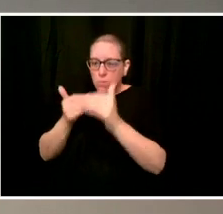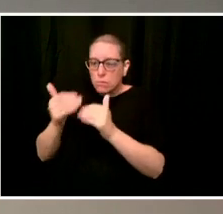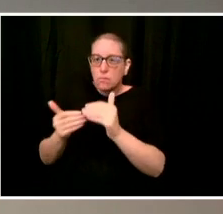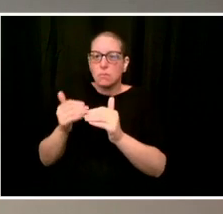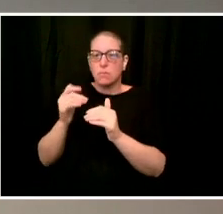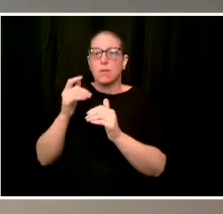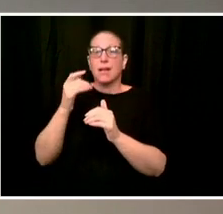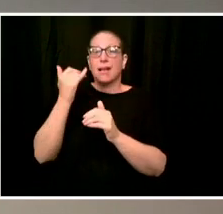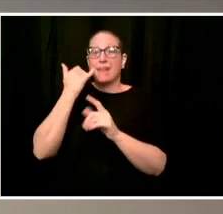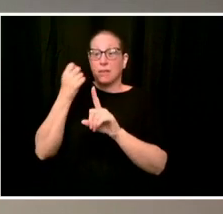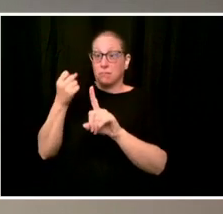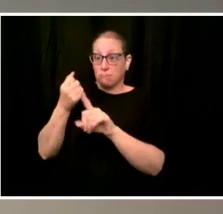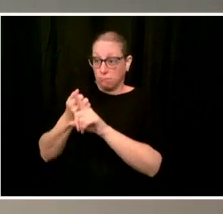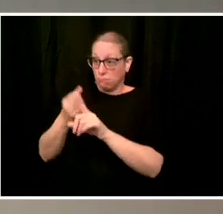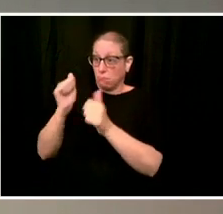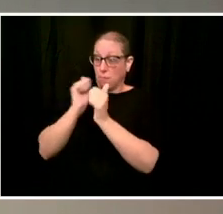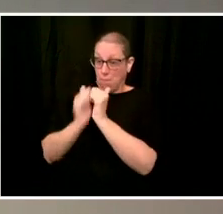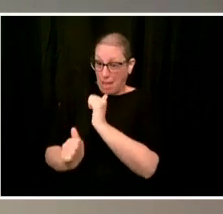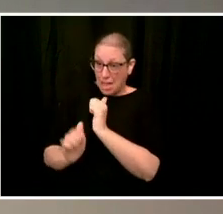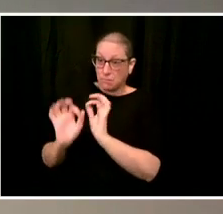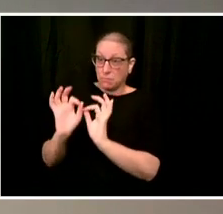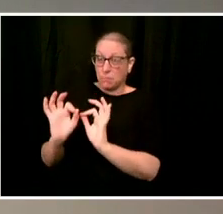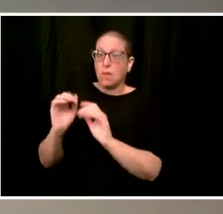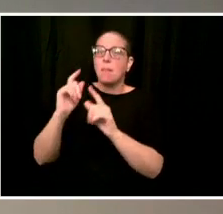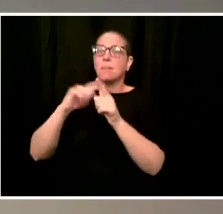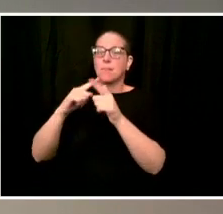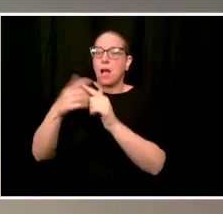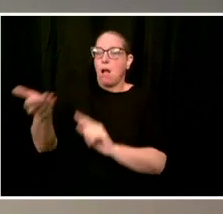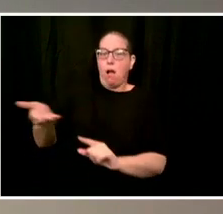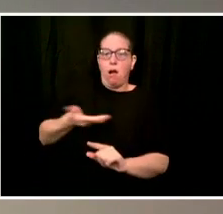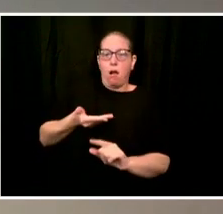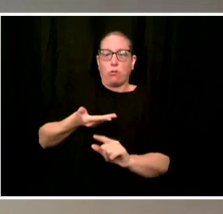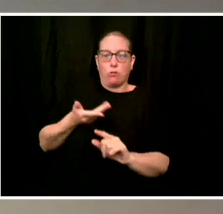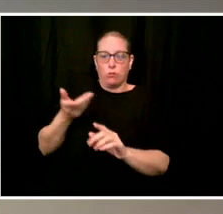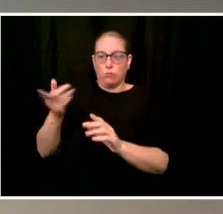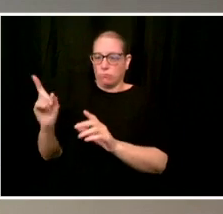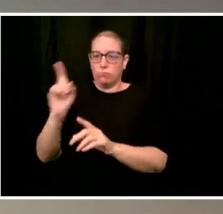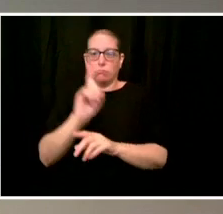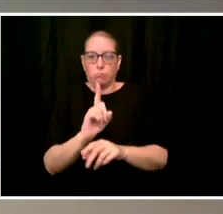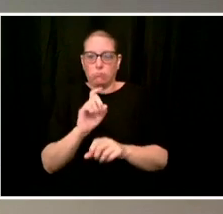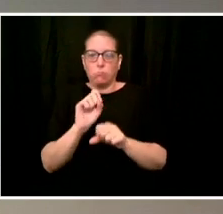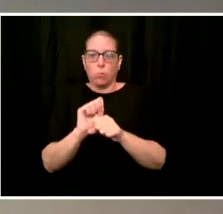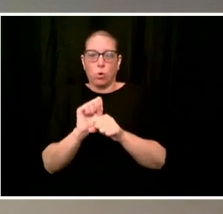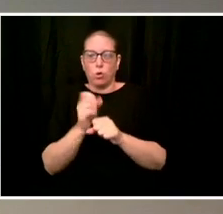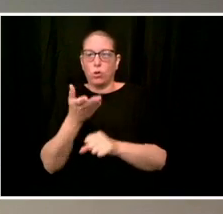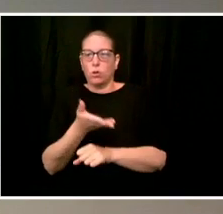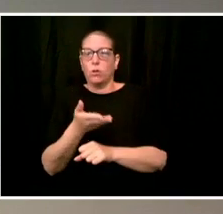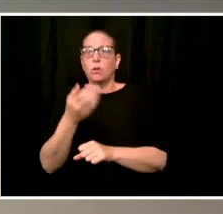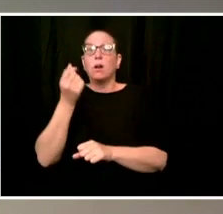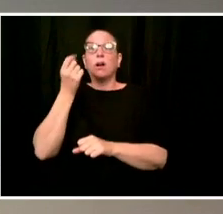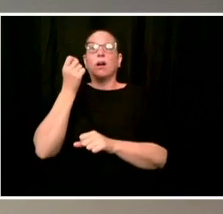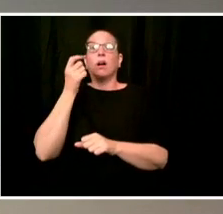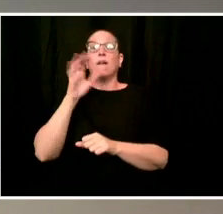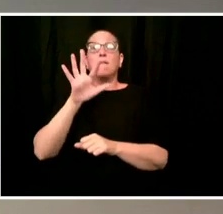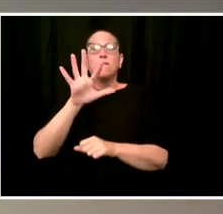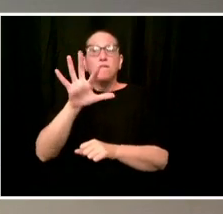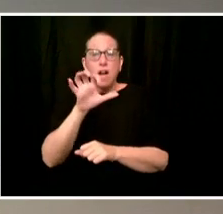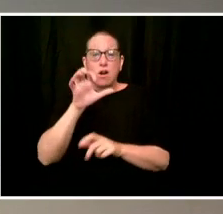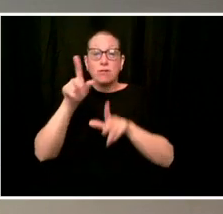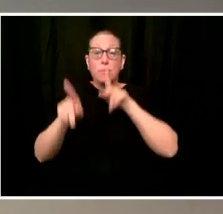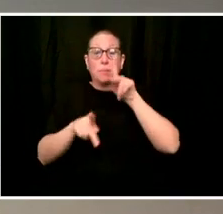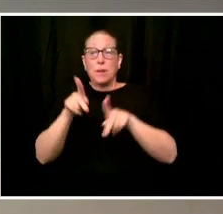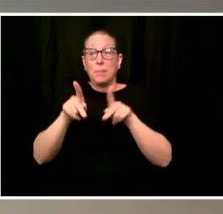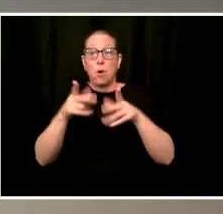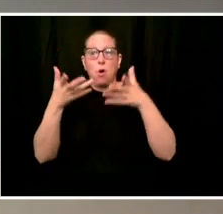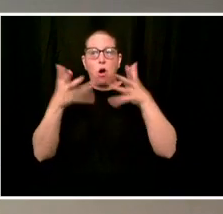program a matter of days ago, we've already signed up more than 500 people to complete the training, which is very